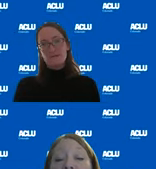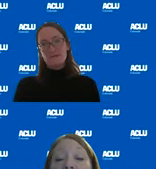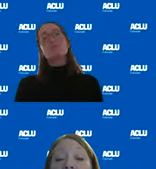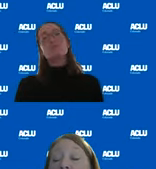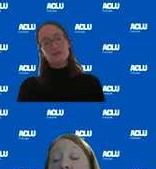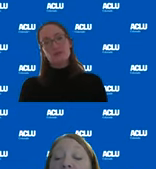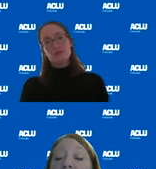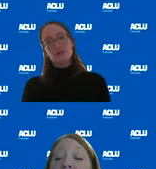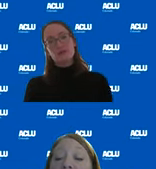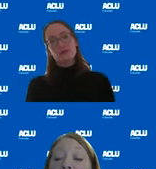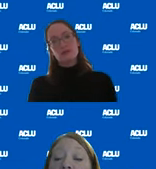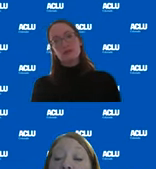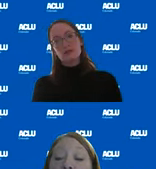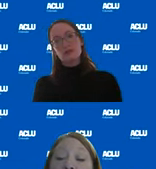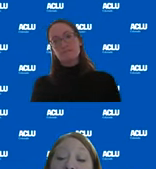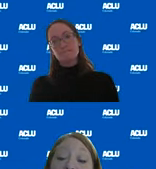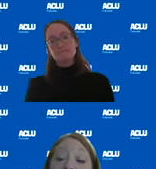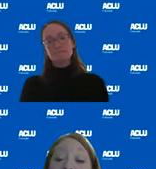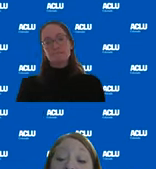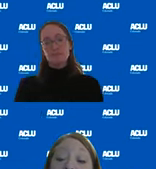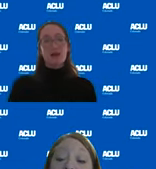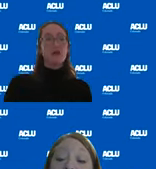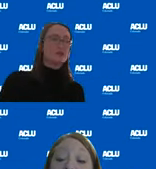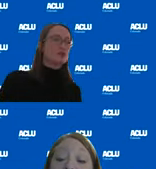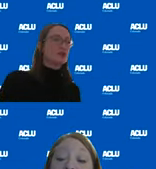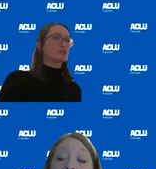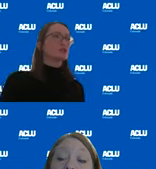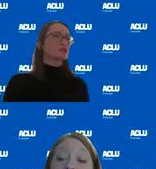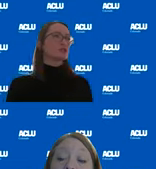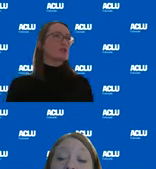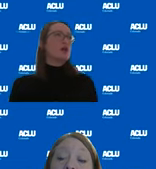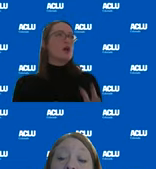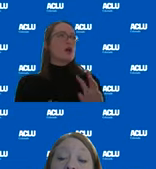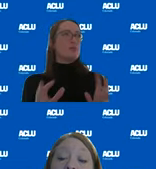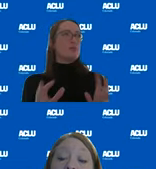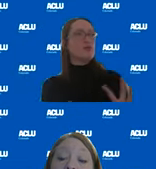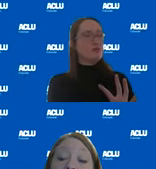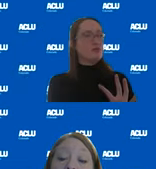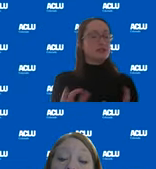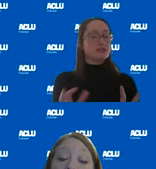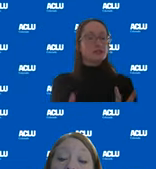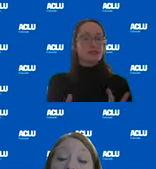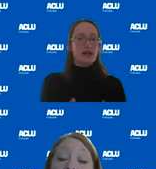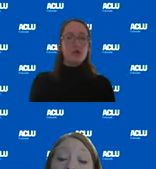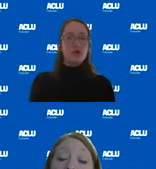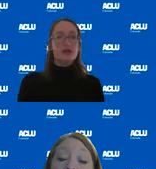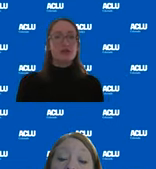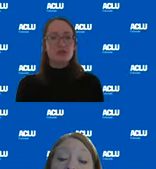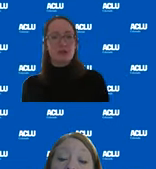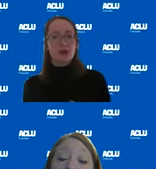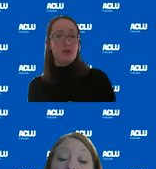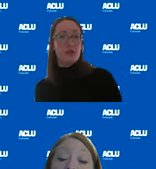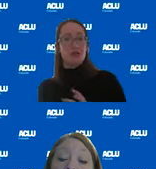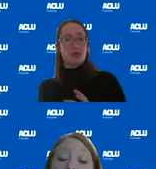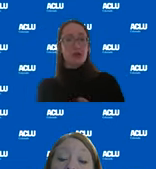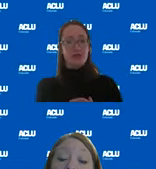and federal government might find amenable? Yeah, that's a great question. So there's a couple ways to look at that. One, so in